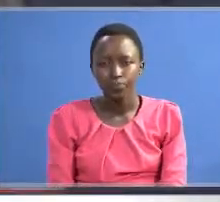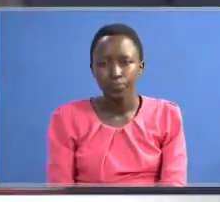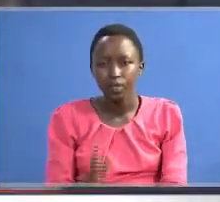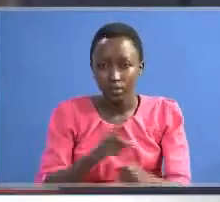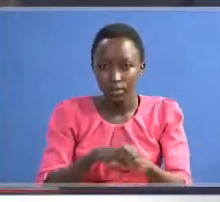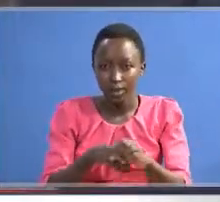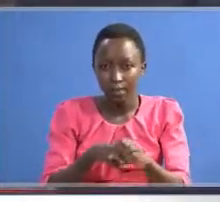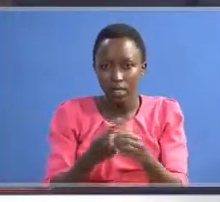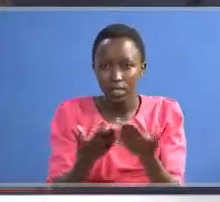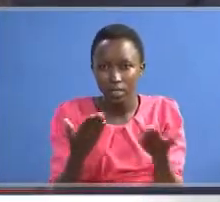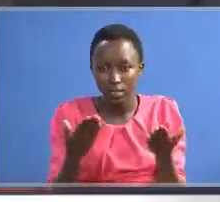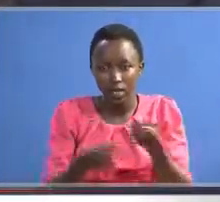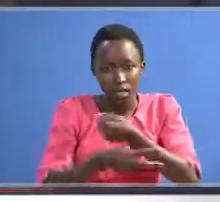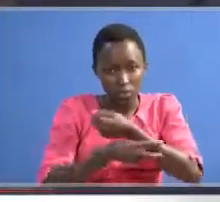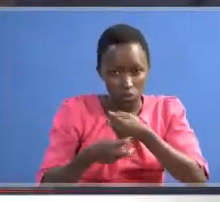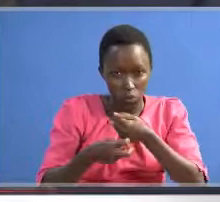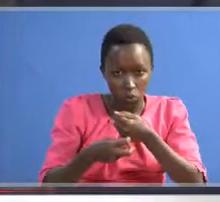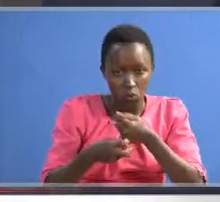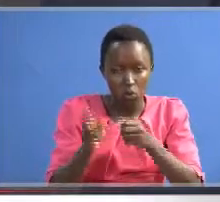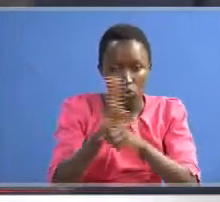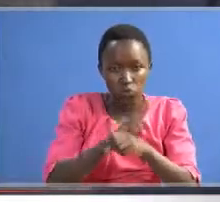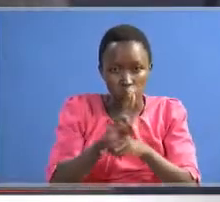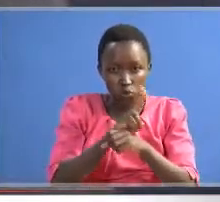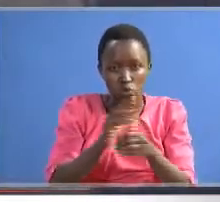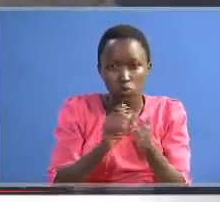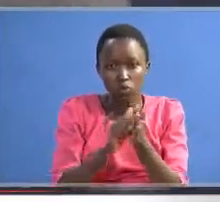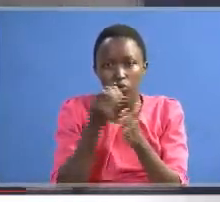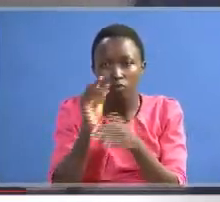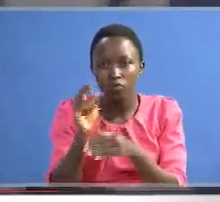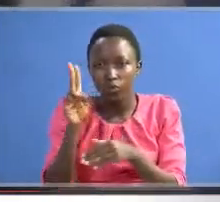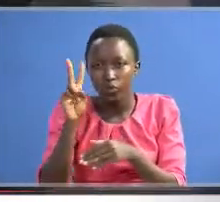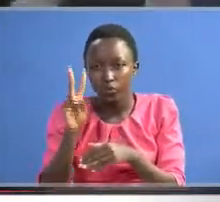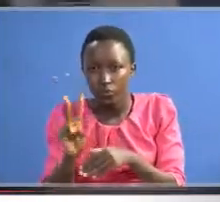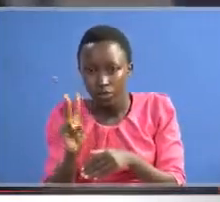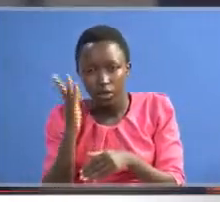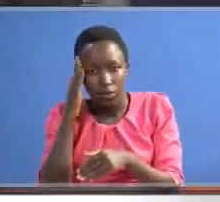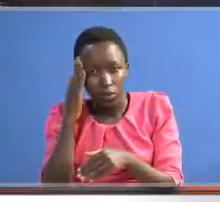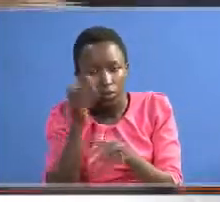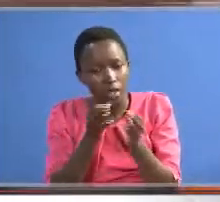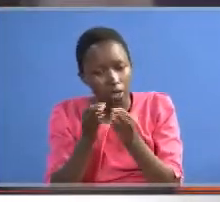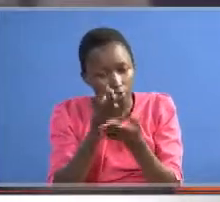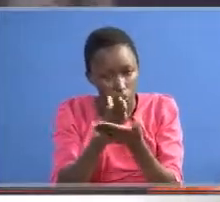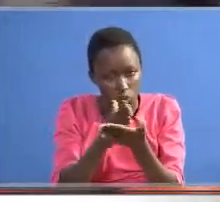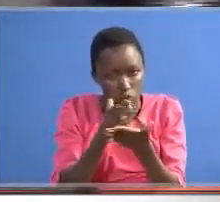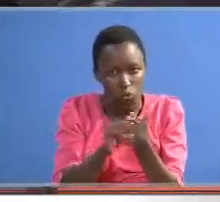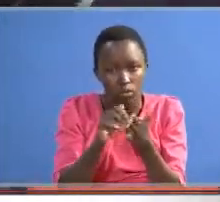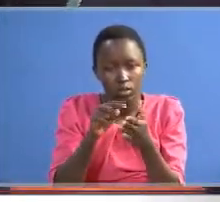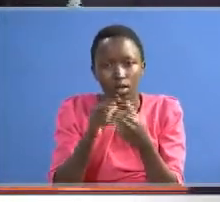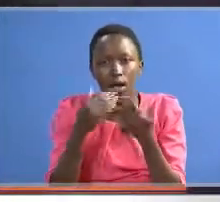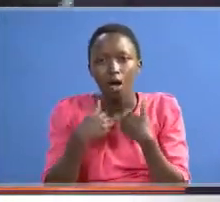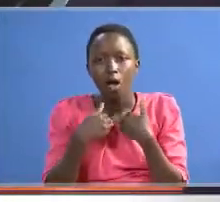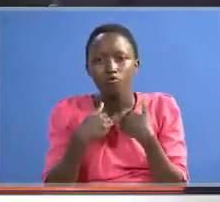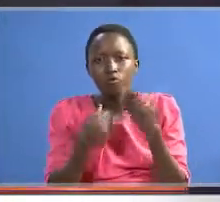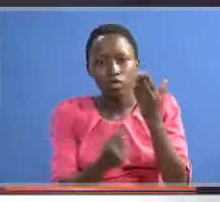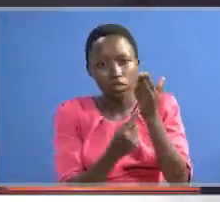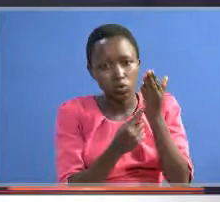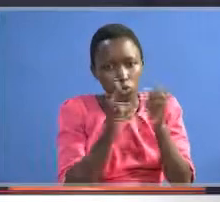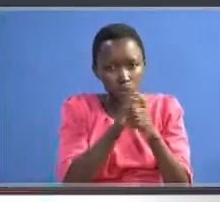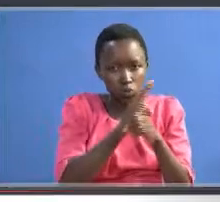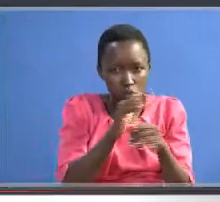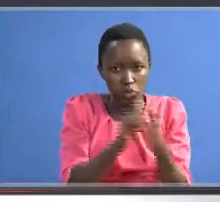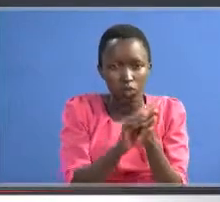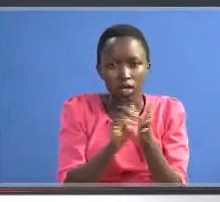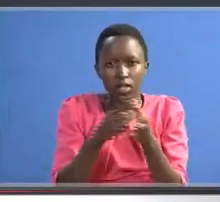When an item appears to be stolen, one would use an ultraviolet torch to identify whether the asset has been microdotted, and if so,